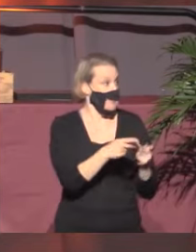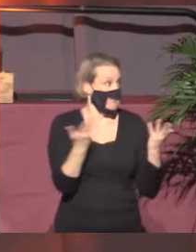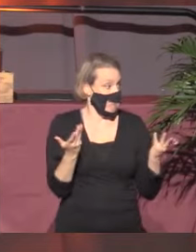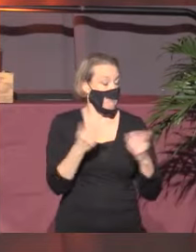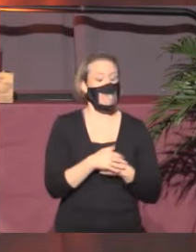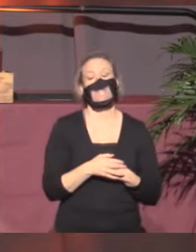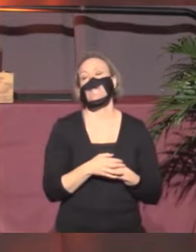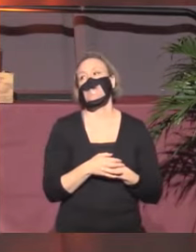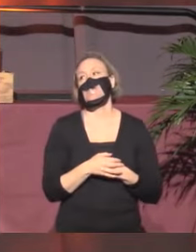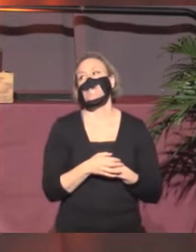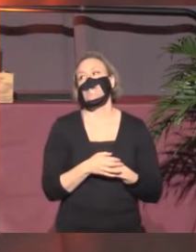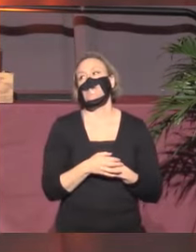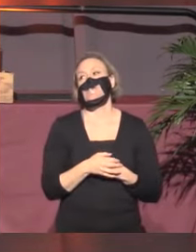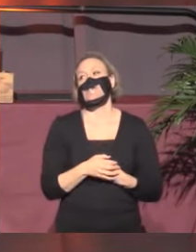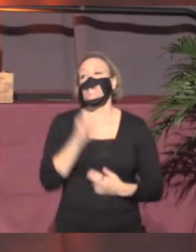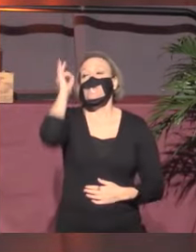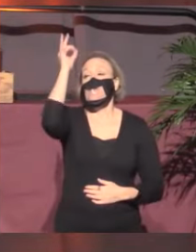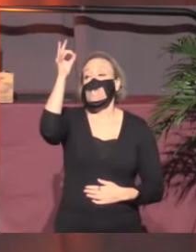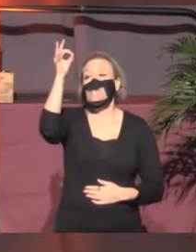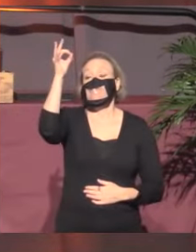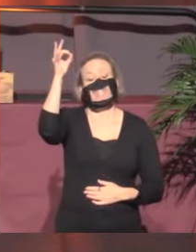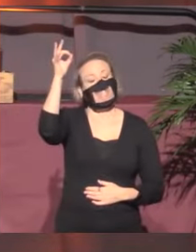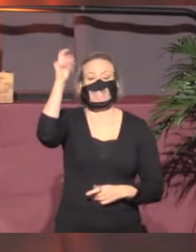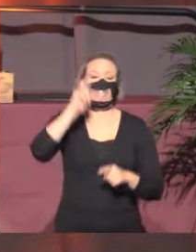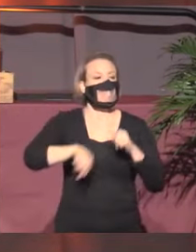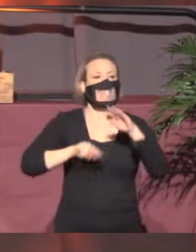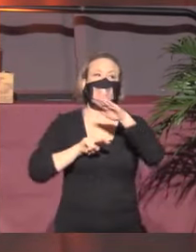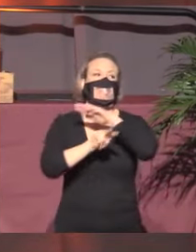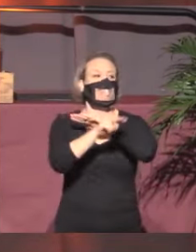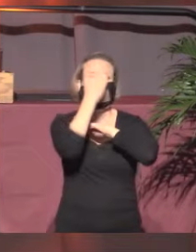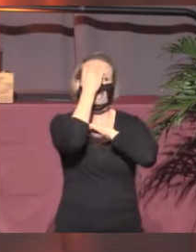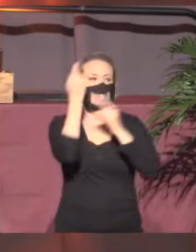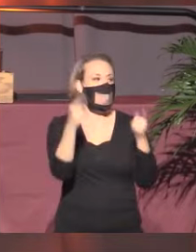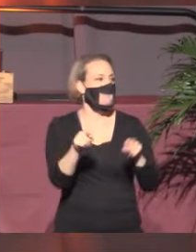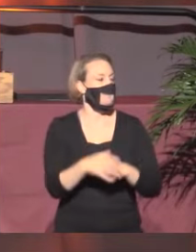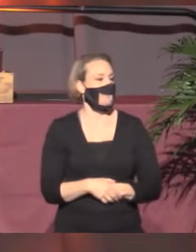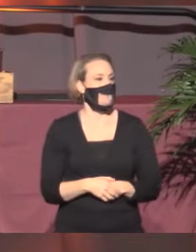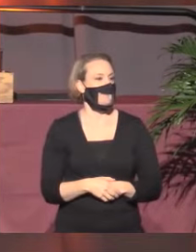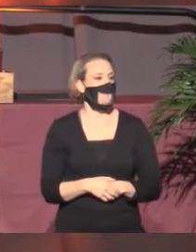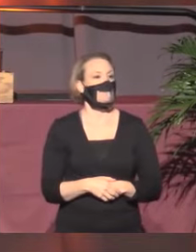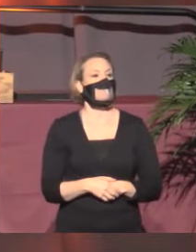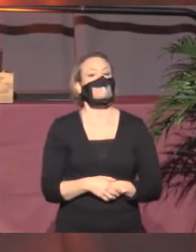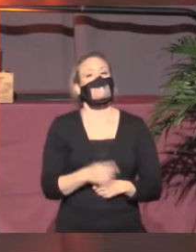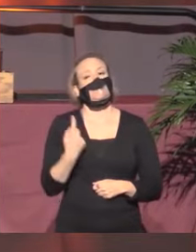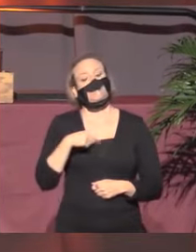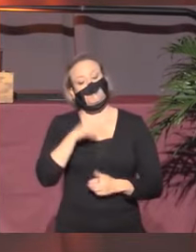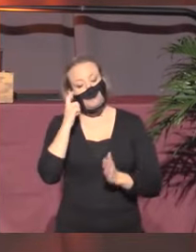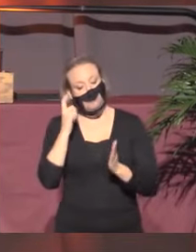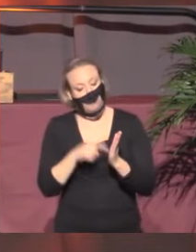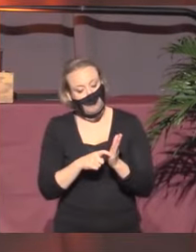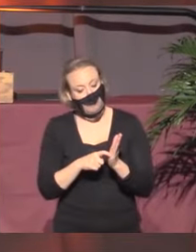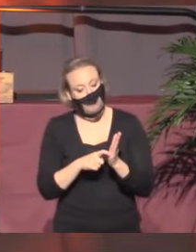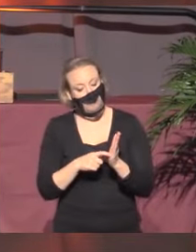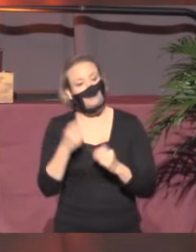Our future cannot be predicted. All we can do is remain open to whatever happens.